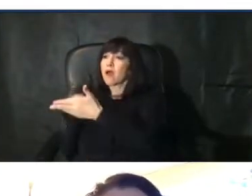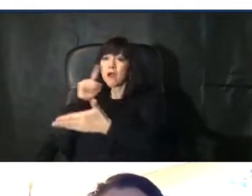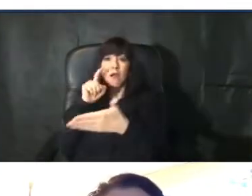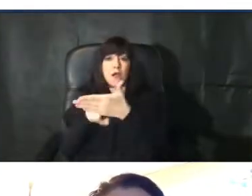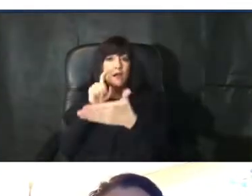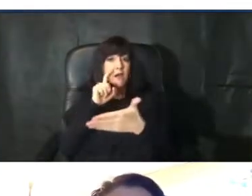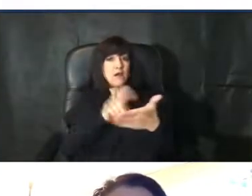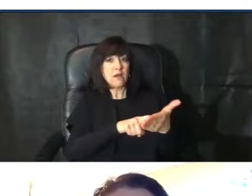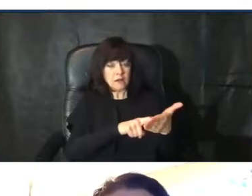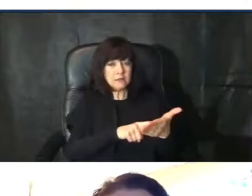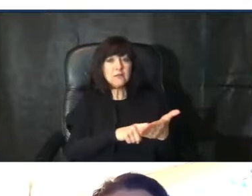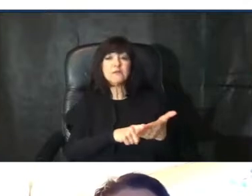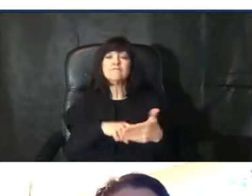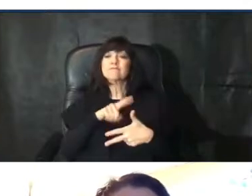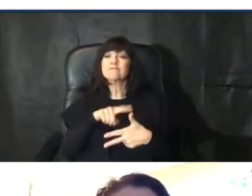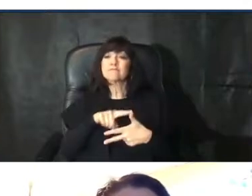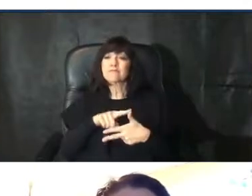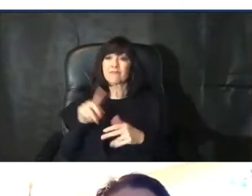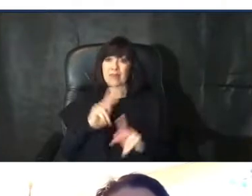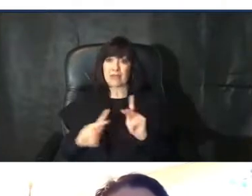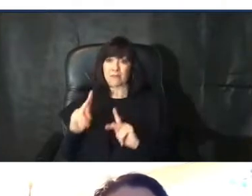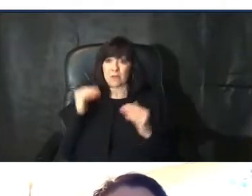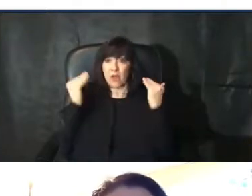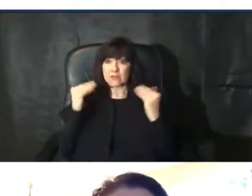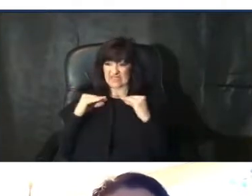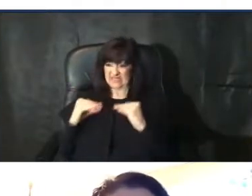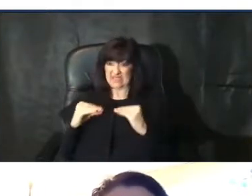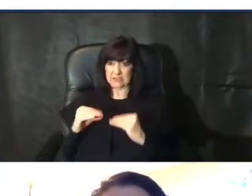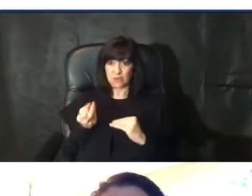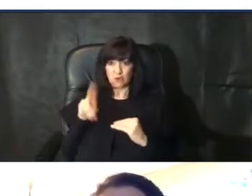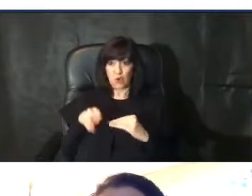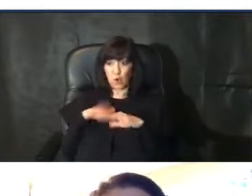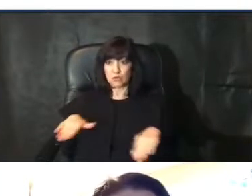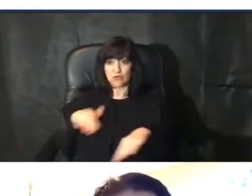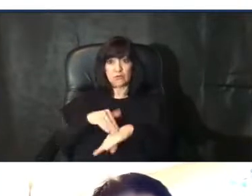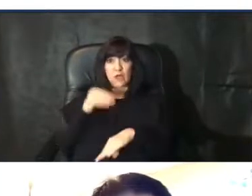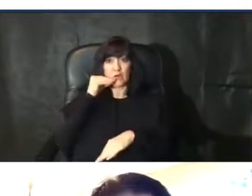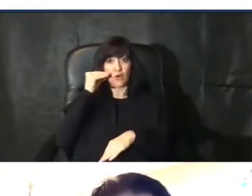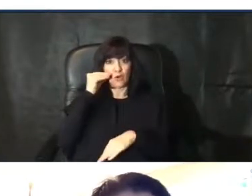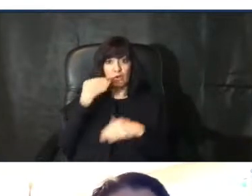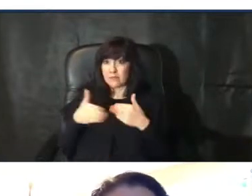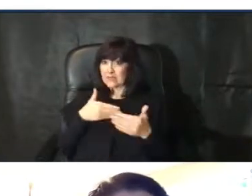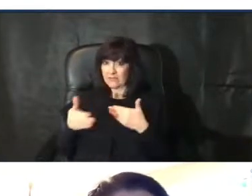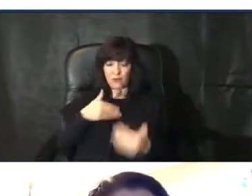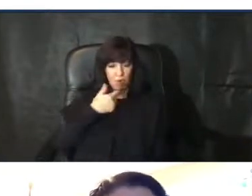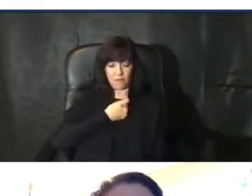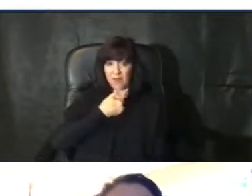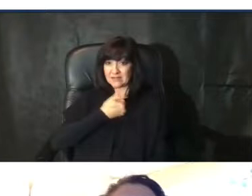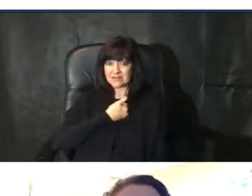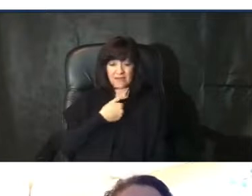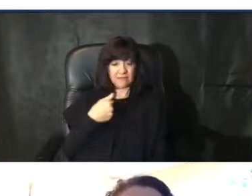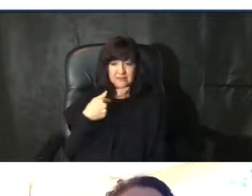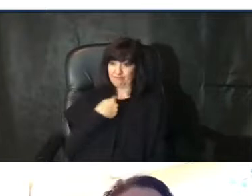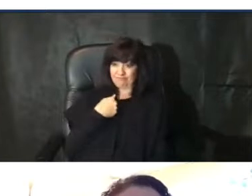Teaching your own children at home. It's not something we're used to, even myself. I don't think I was meant to teach my kids, but I'm doing it.